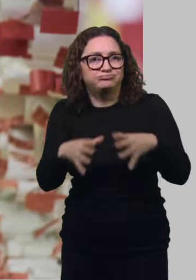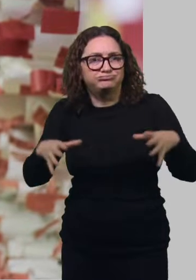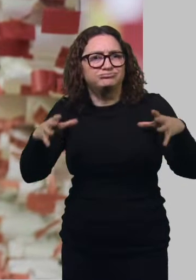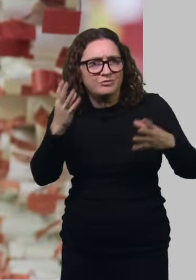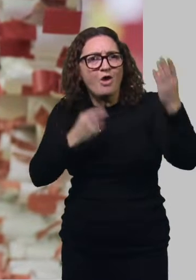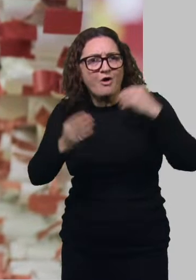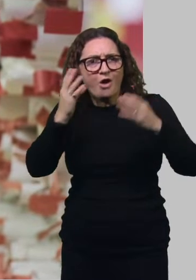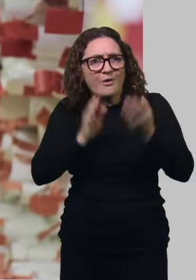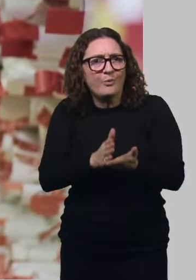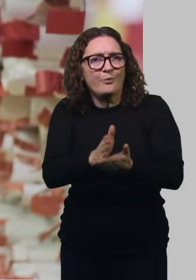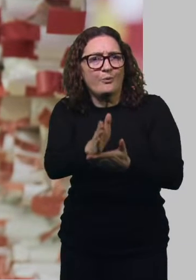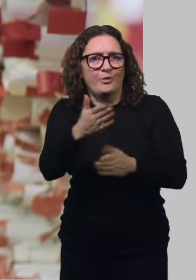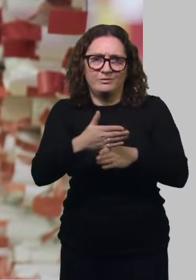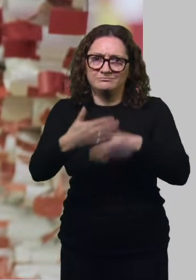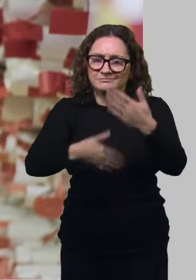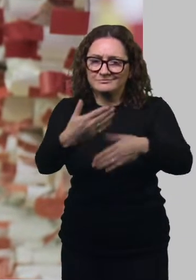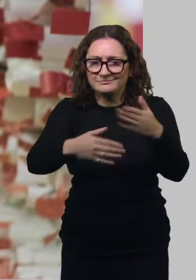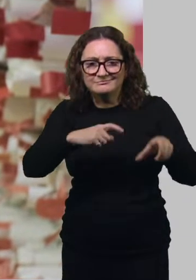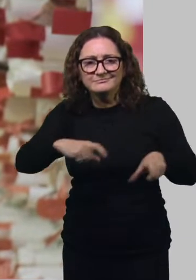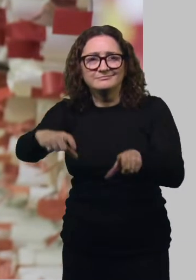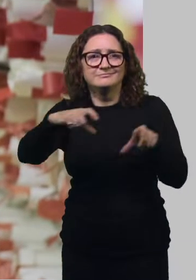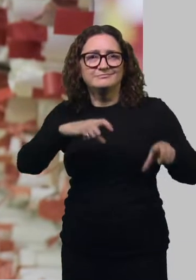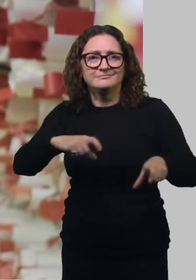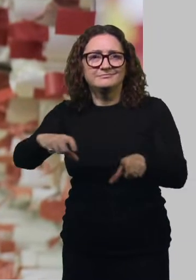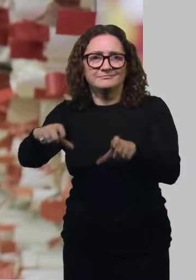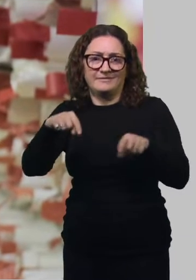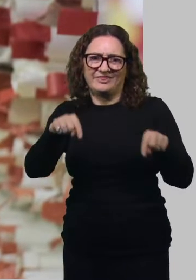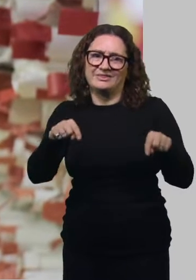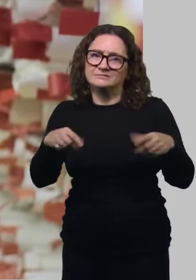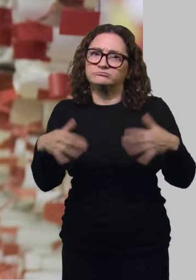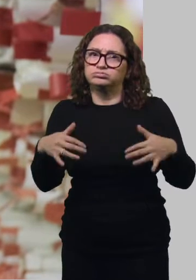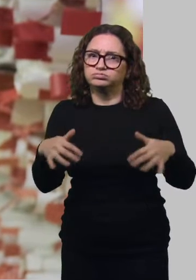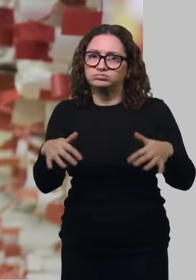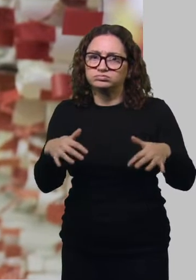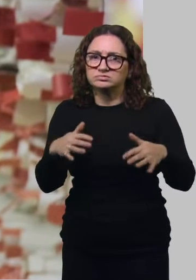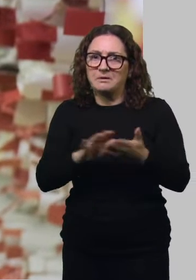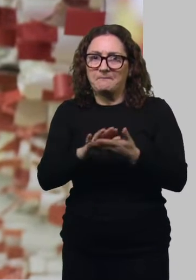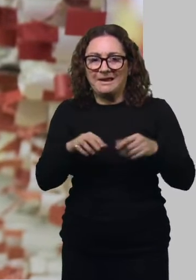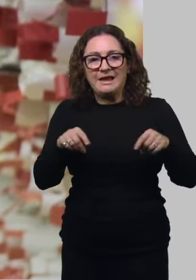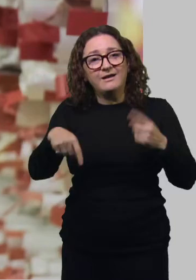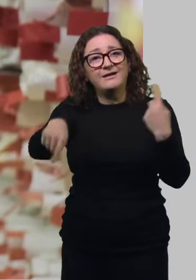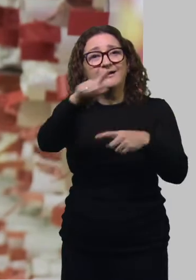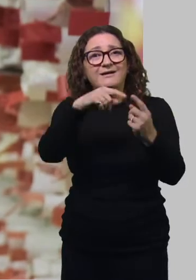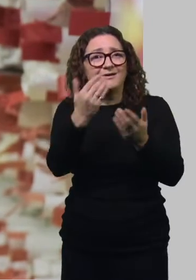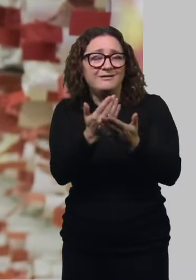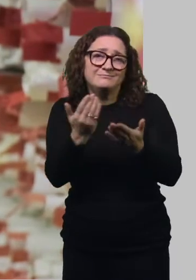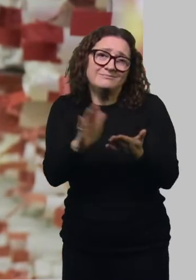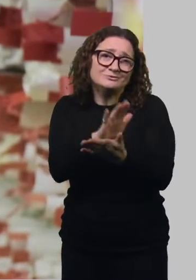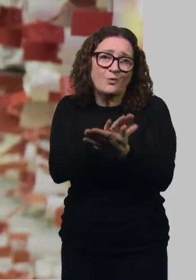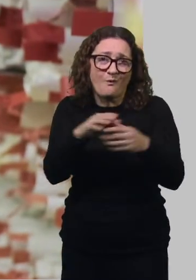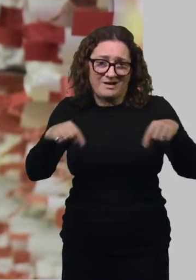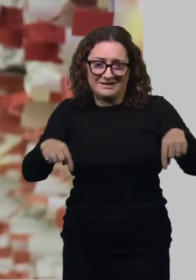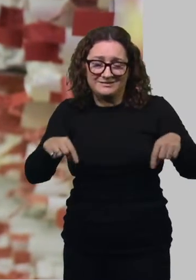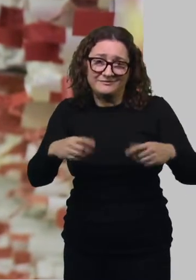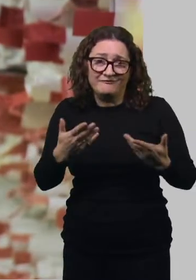This enables the collection to be enjoyed by as many generations as possible, now and in the future.